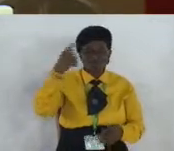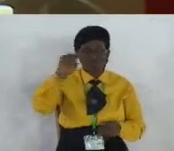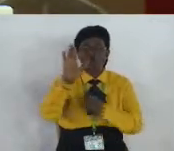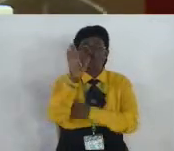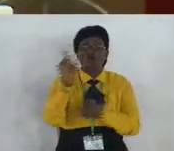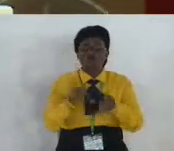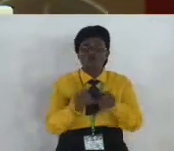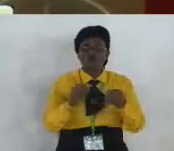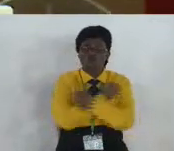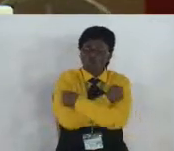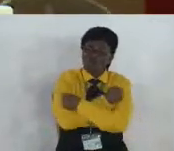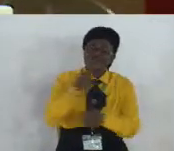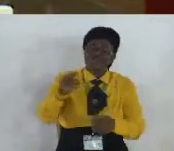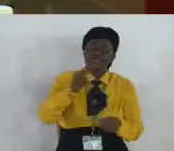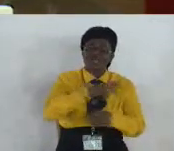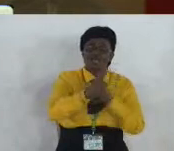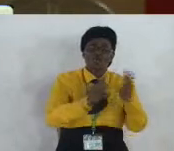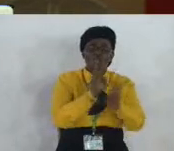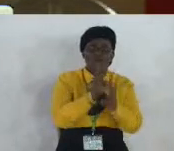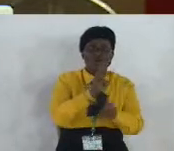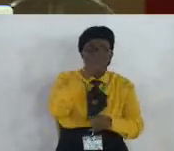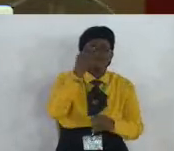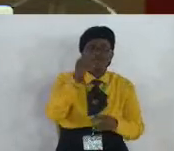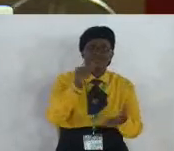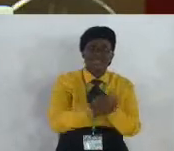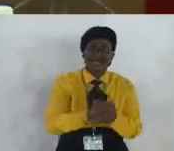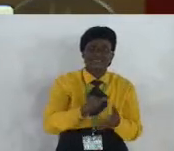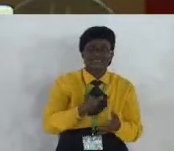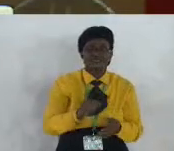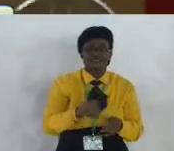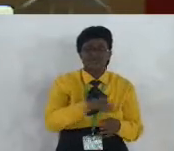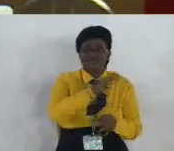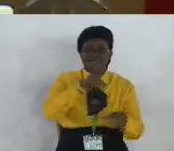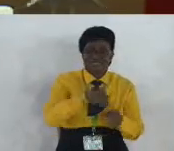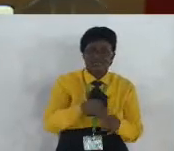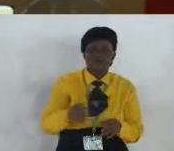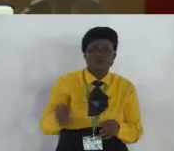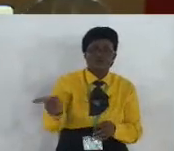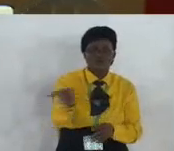world. The world. That includes you.